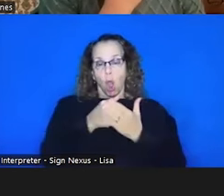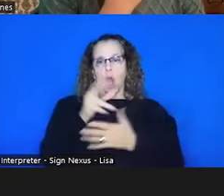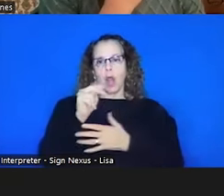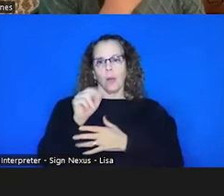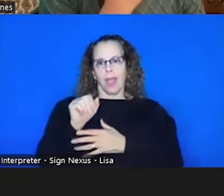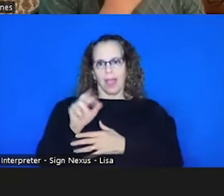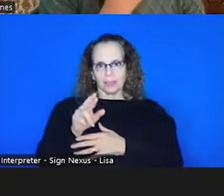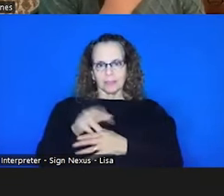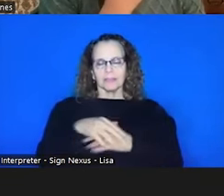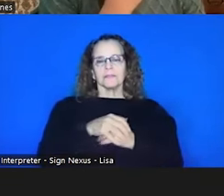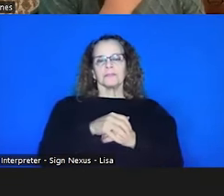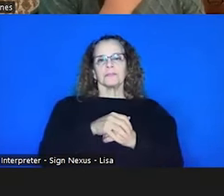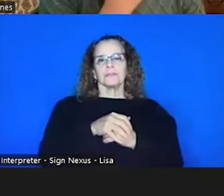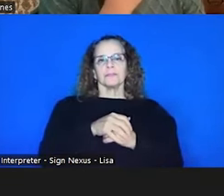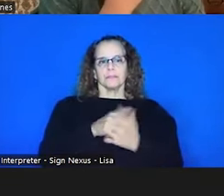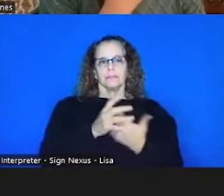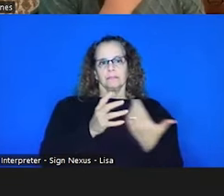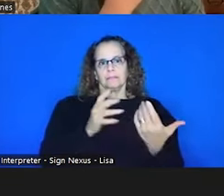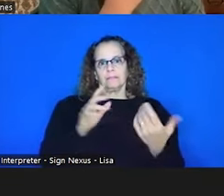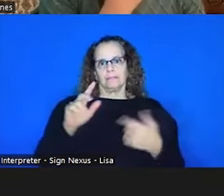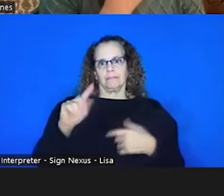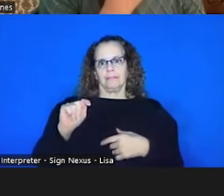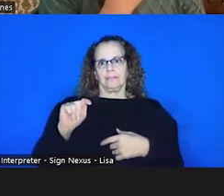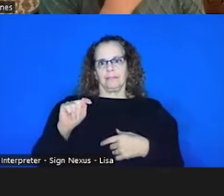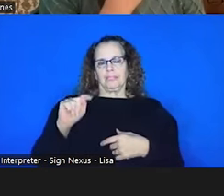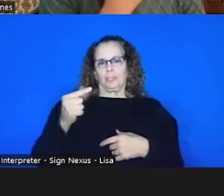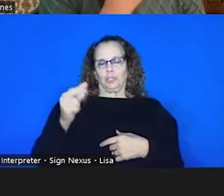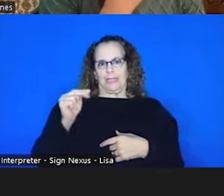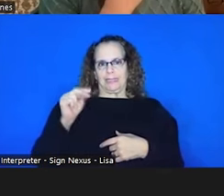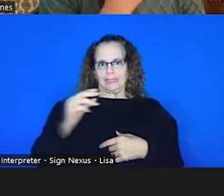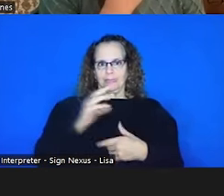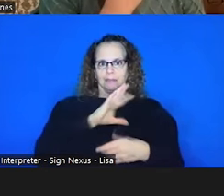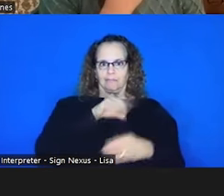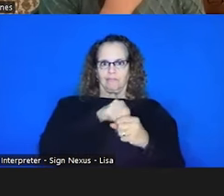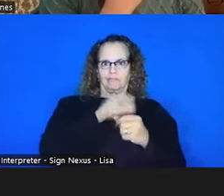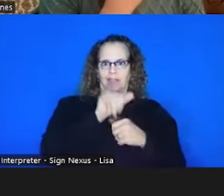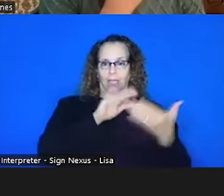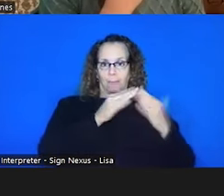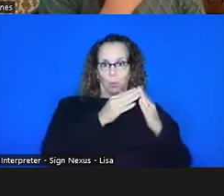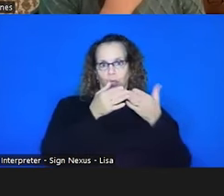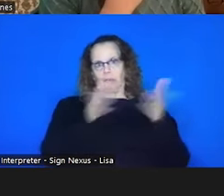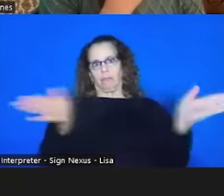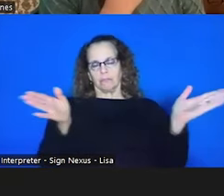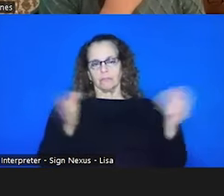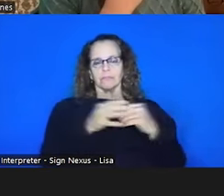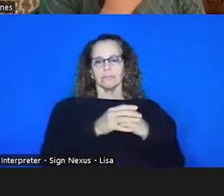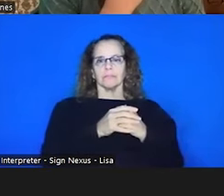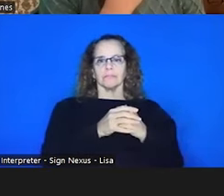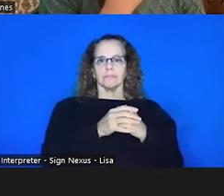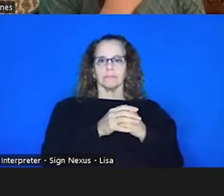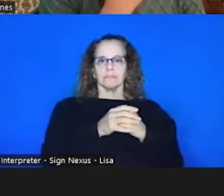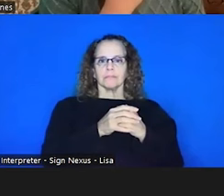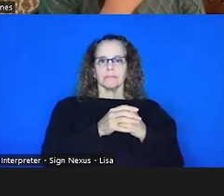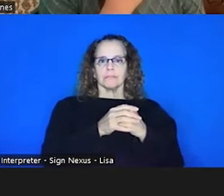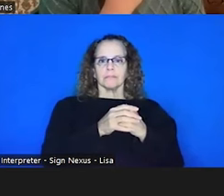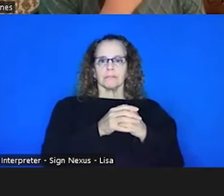you know, are part of our community. And as part of the LGBTQ health projects team, you know, we operationalize that